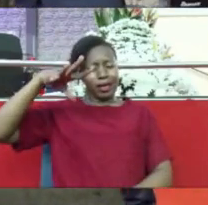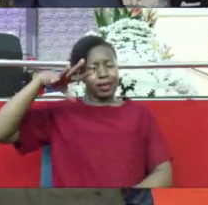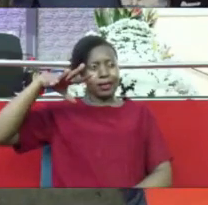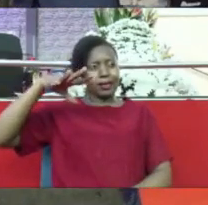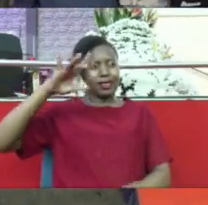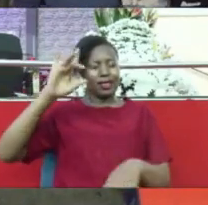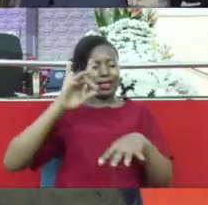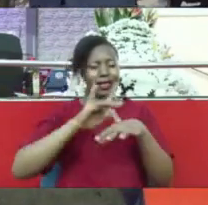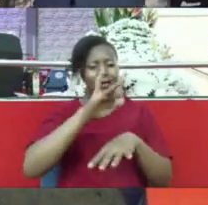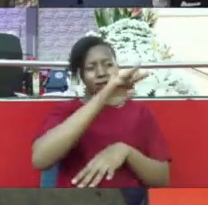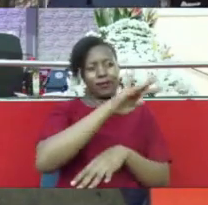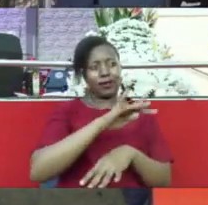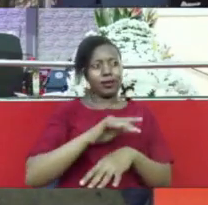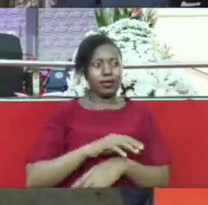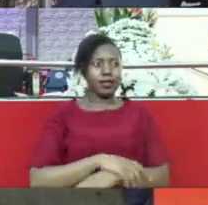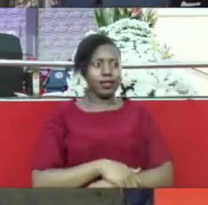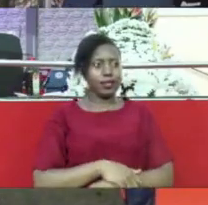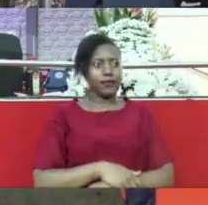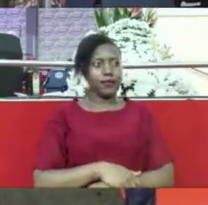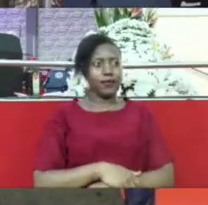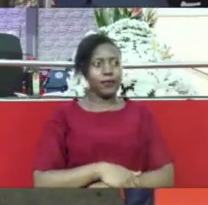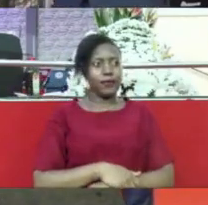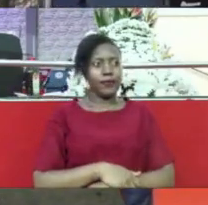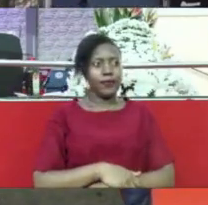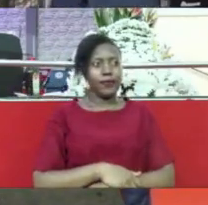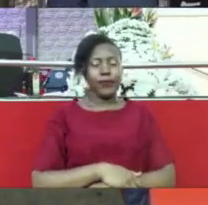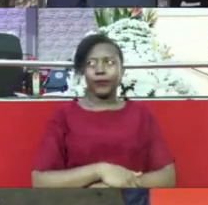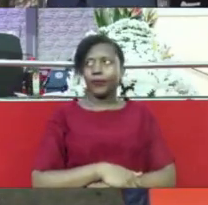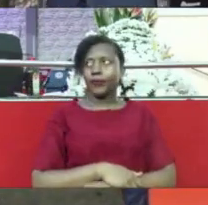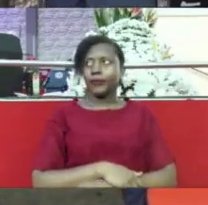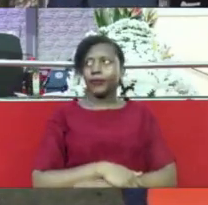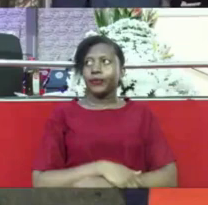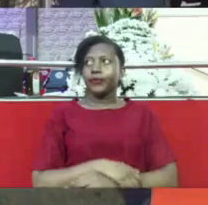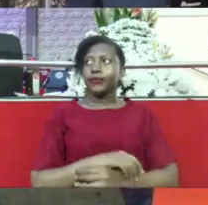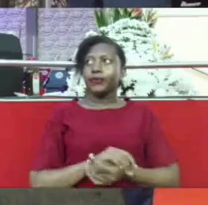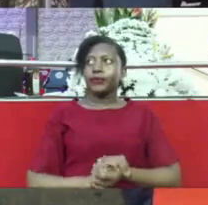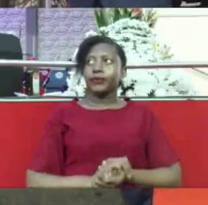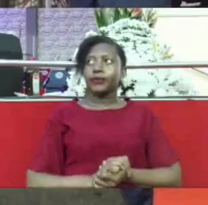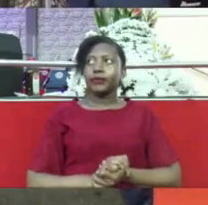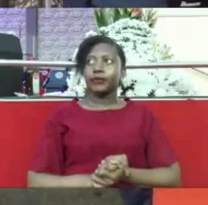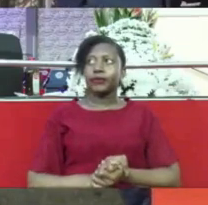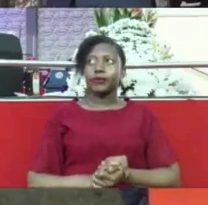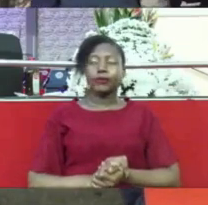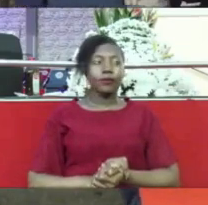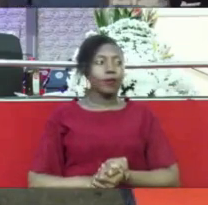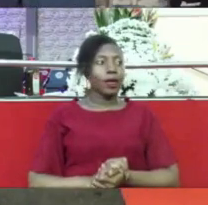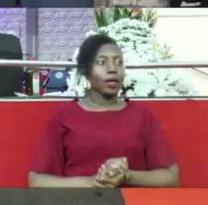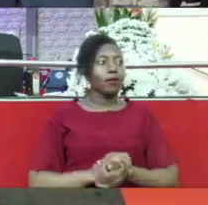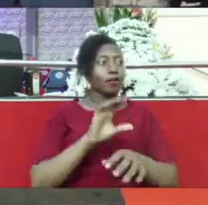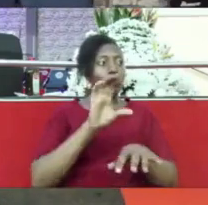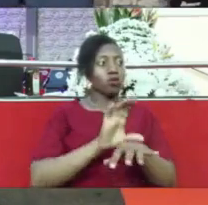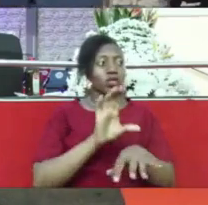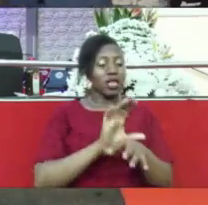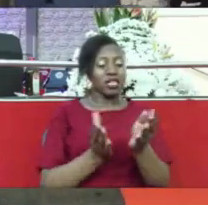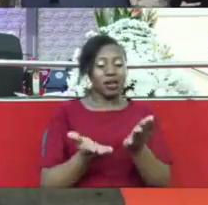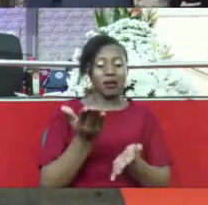light sensitive ya kwamba wao wanatumia tu ile wanahisi mwangaza. Church, you may be blind.